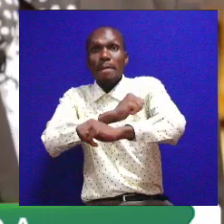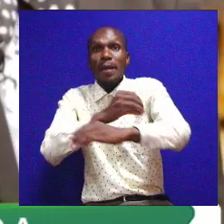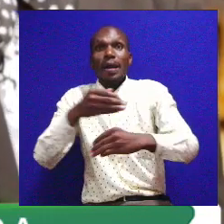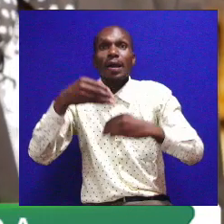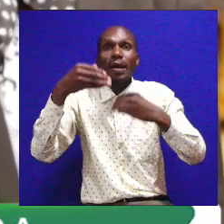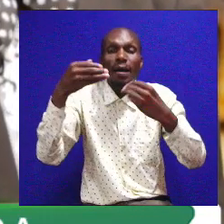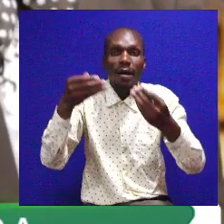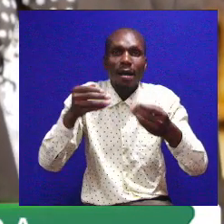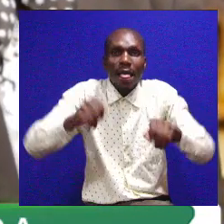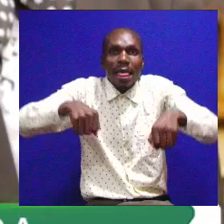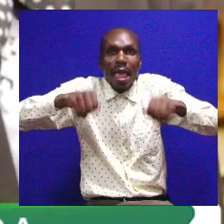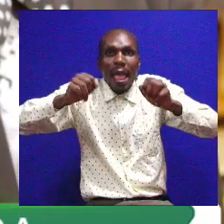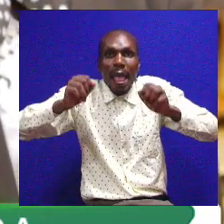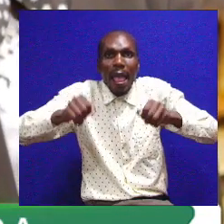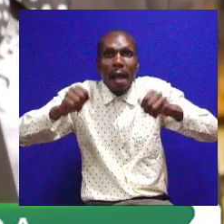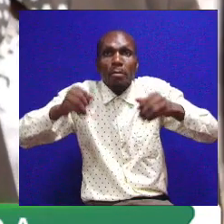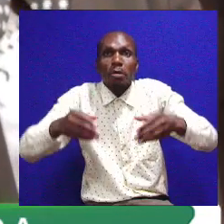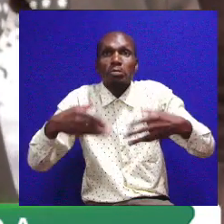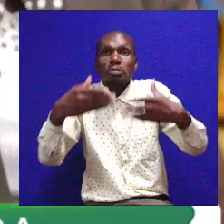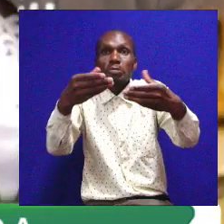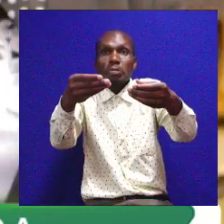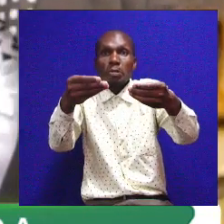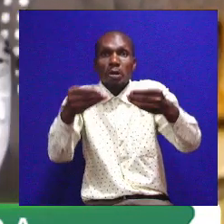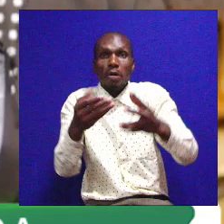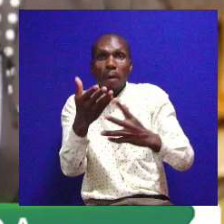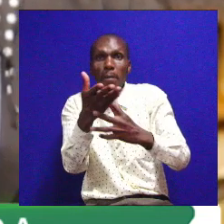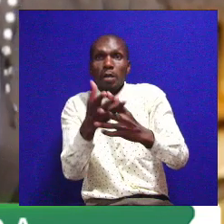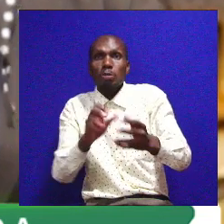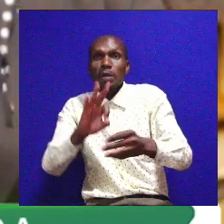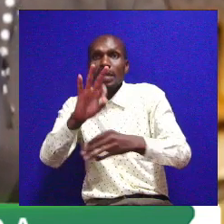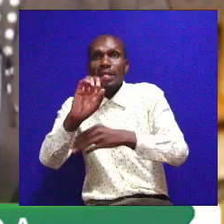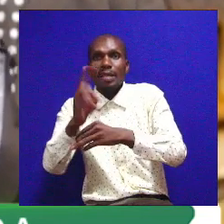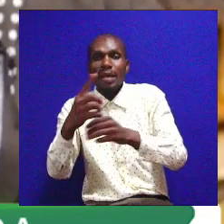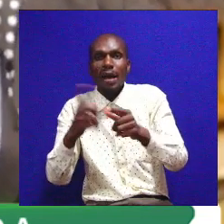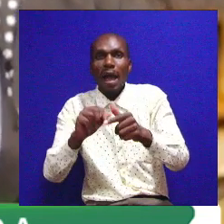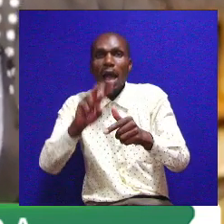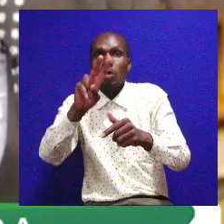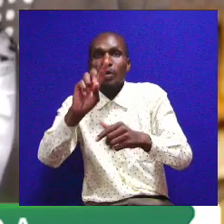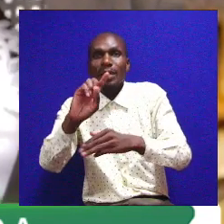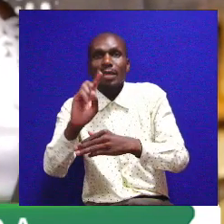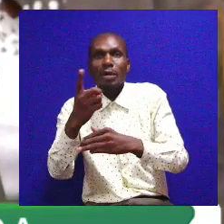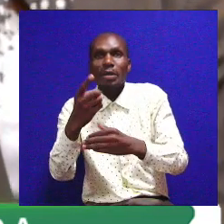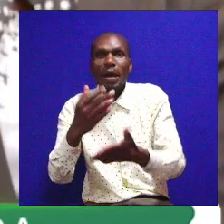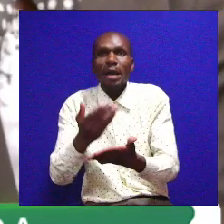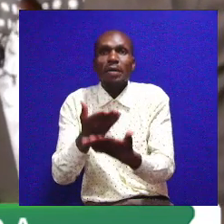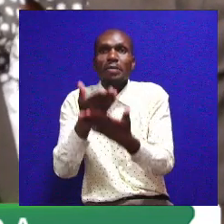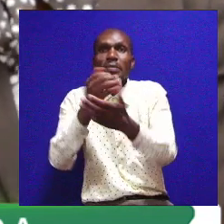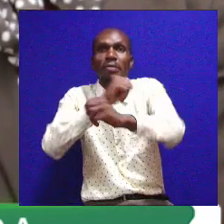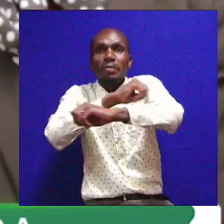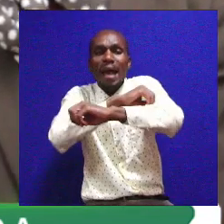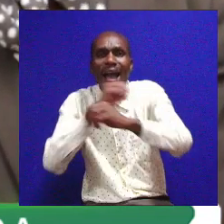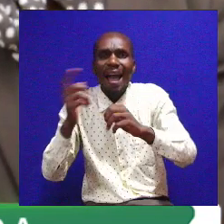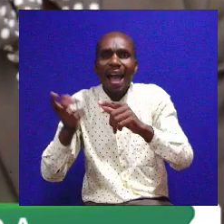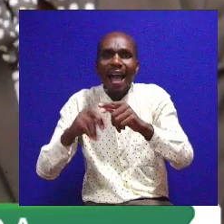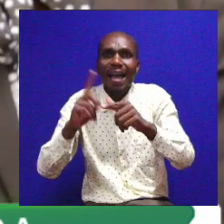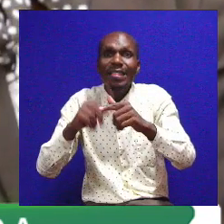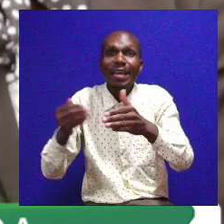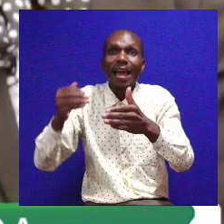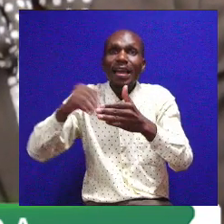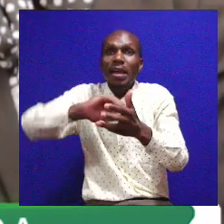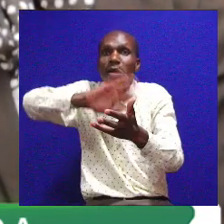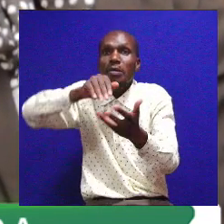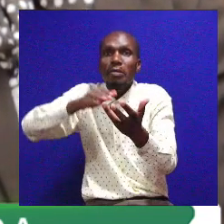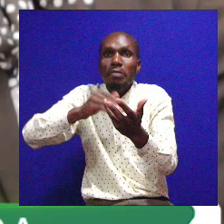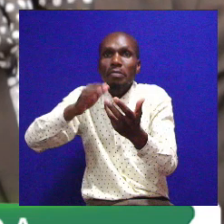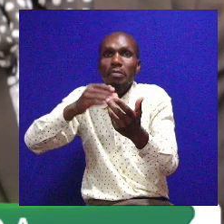have been able to give between 30,000 and 20,000 to the beneficiaries. We received a total of